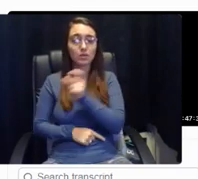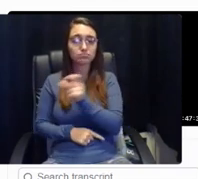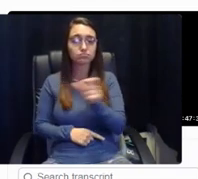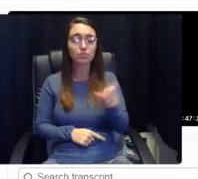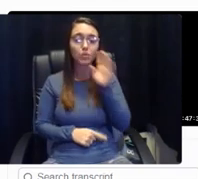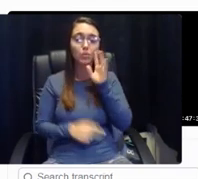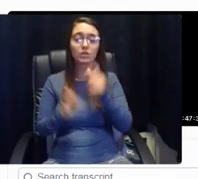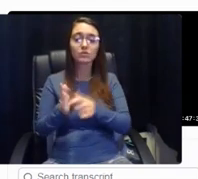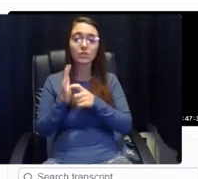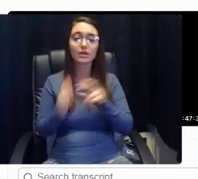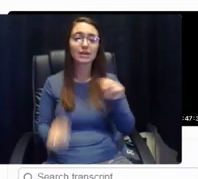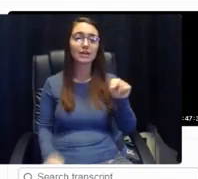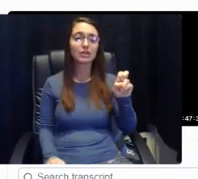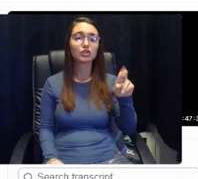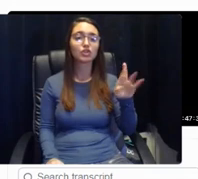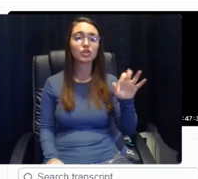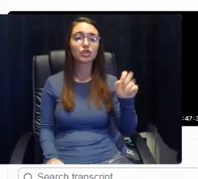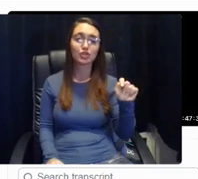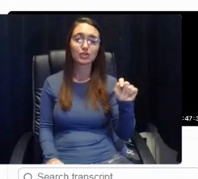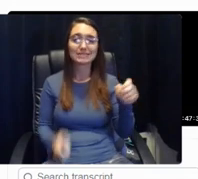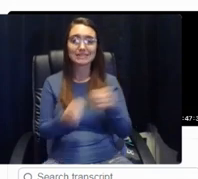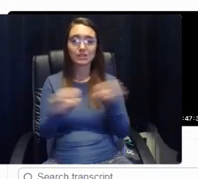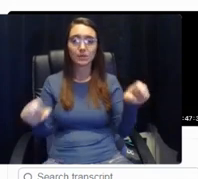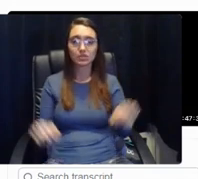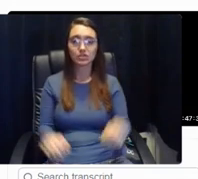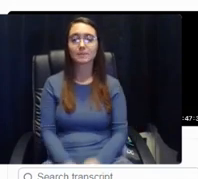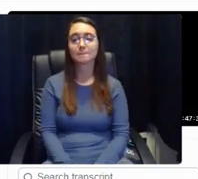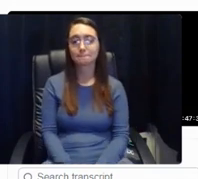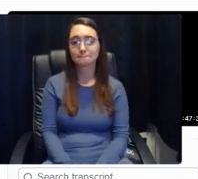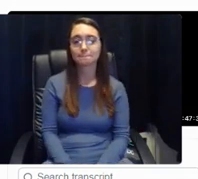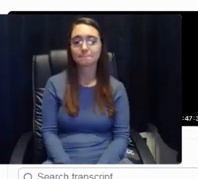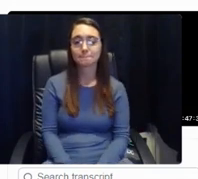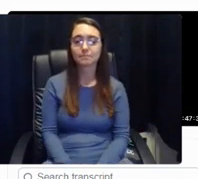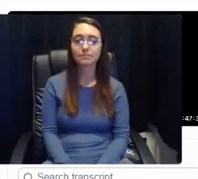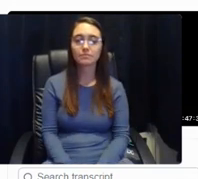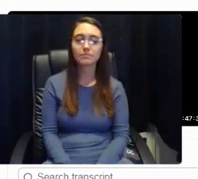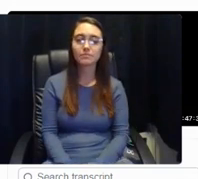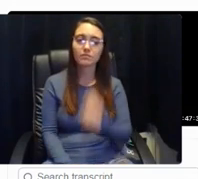use a Nernst equation. Yeah, you require a Nernst equation right here.